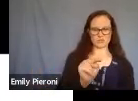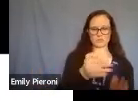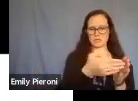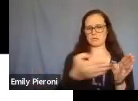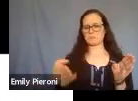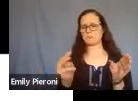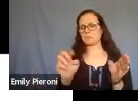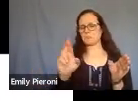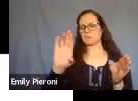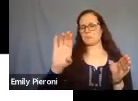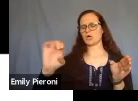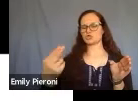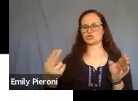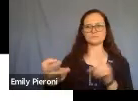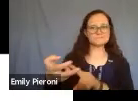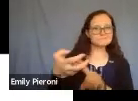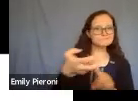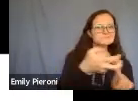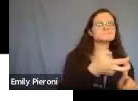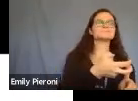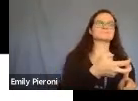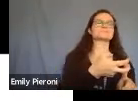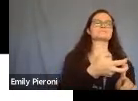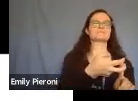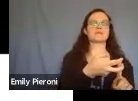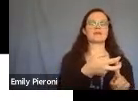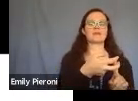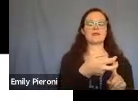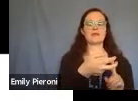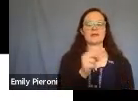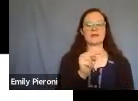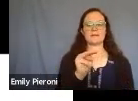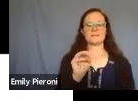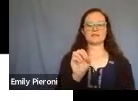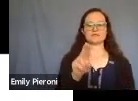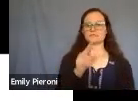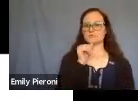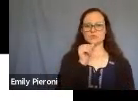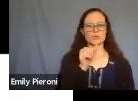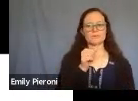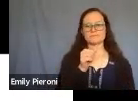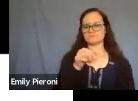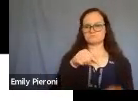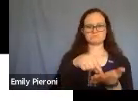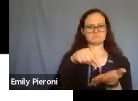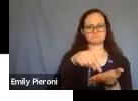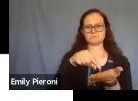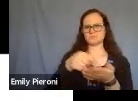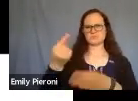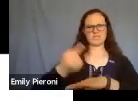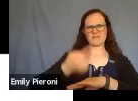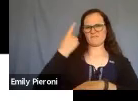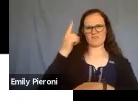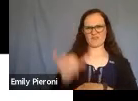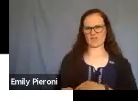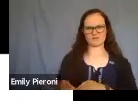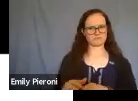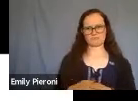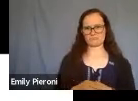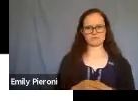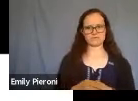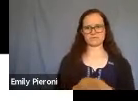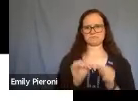March. And as for the last one, the NMSU, we don't have a deadline for that. We're continuously promoting